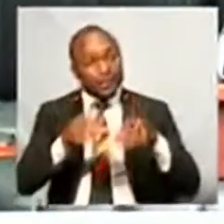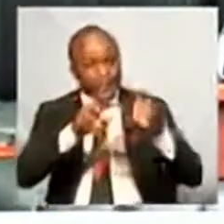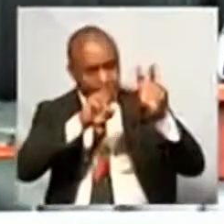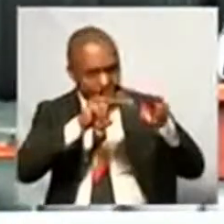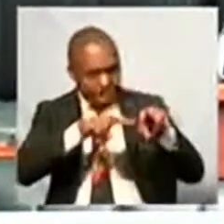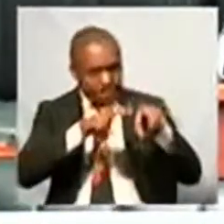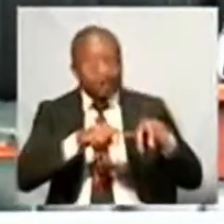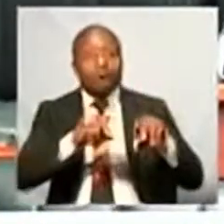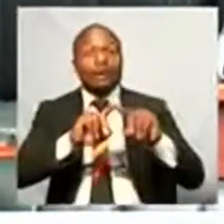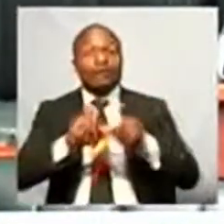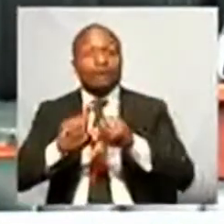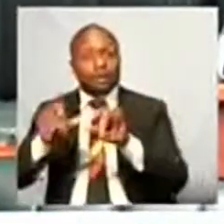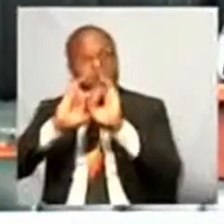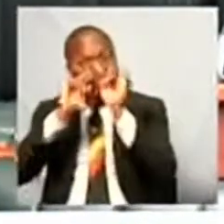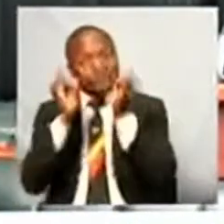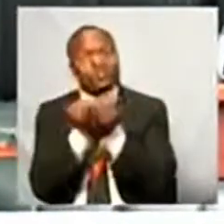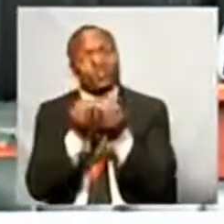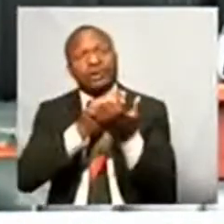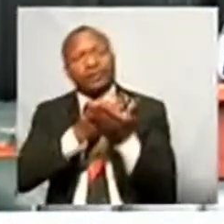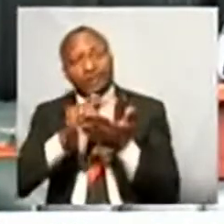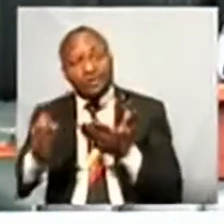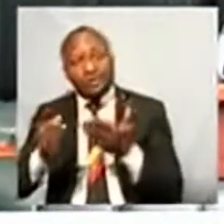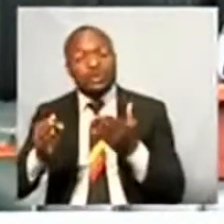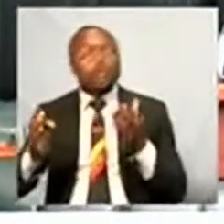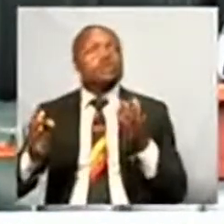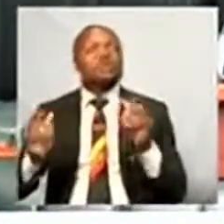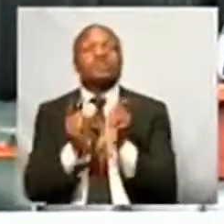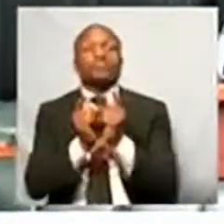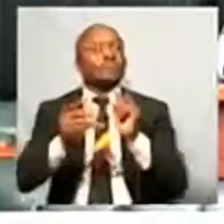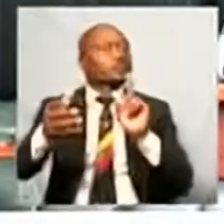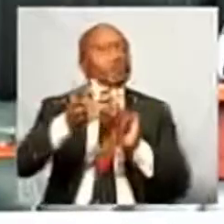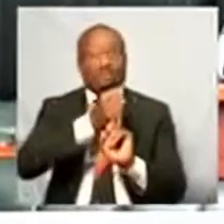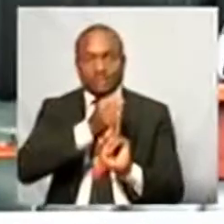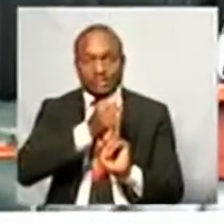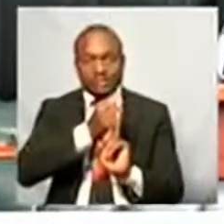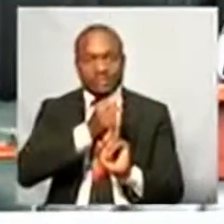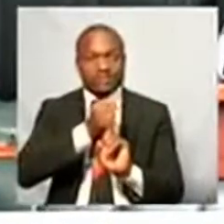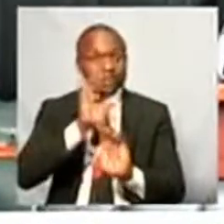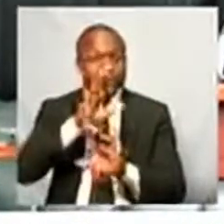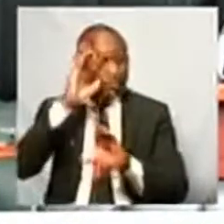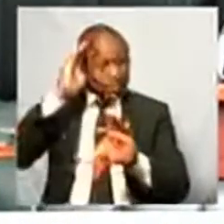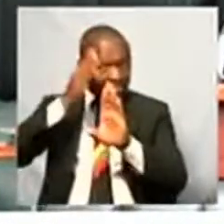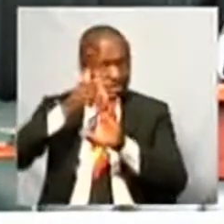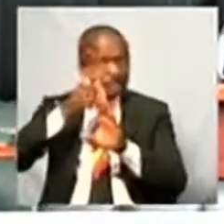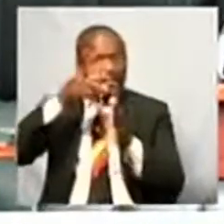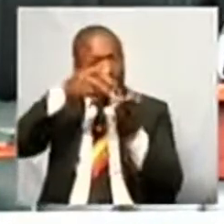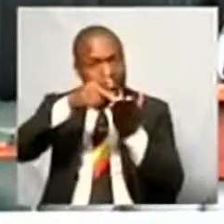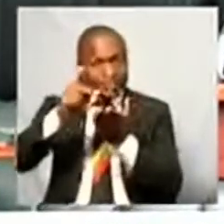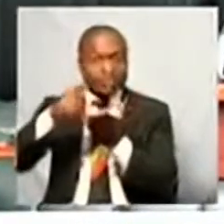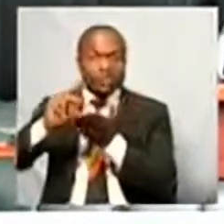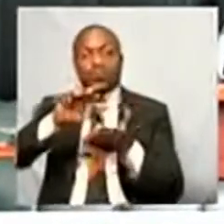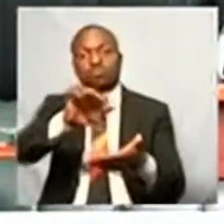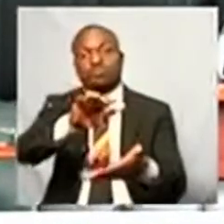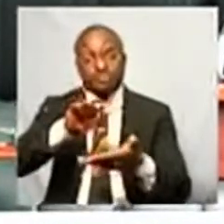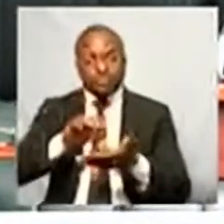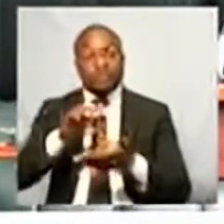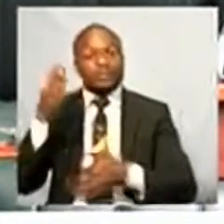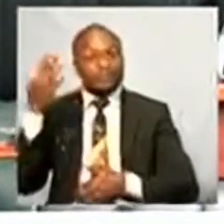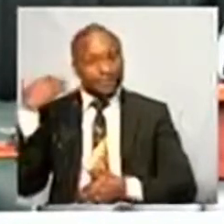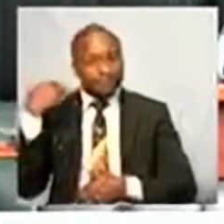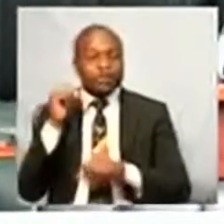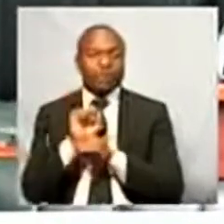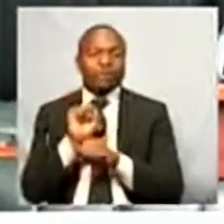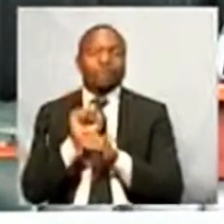that several institutions failed to meet their obligations regarding payment of terminal benefits to former